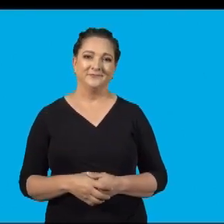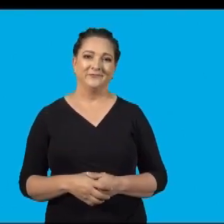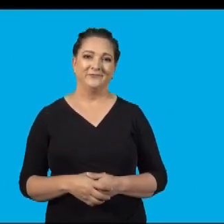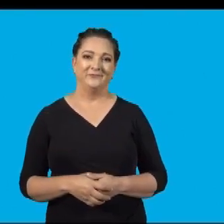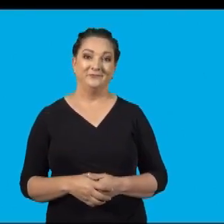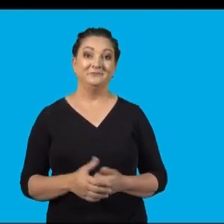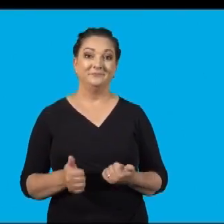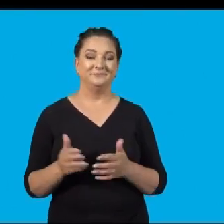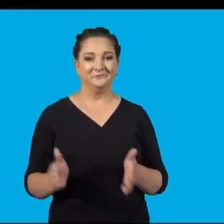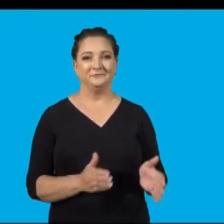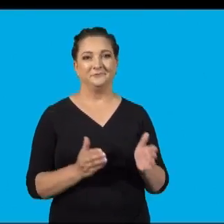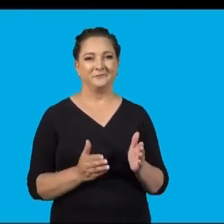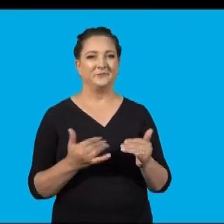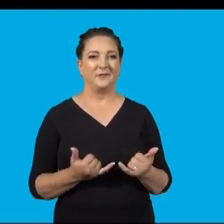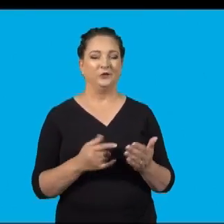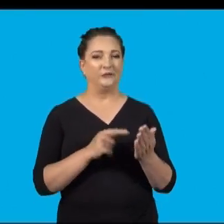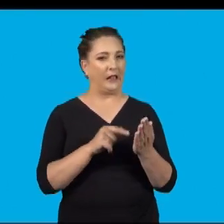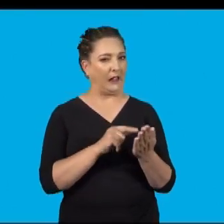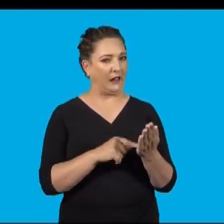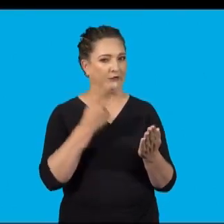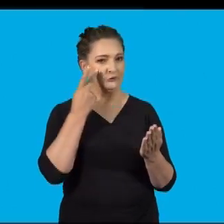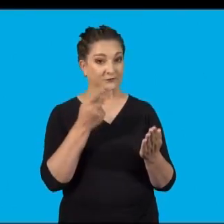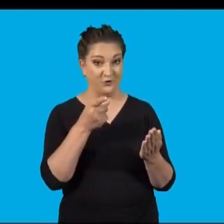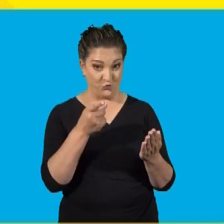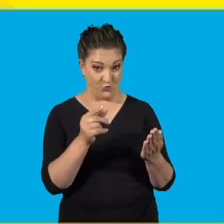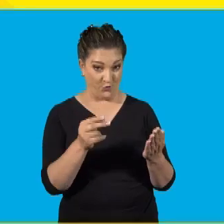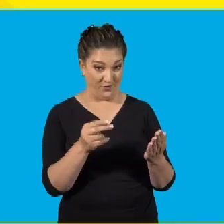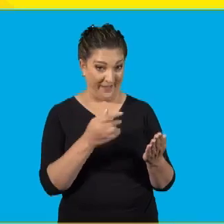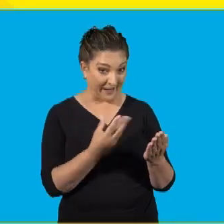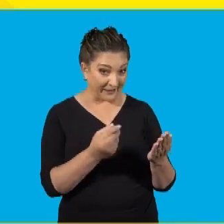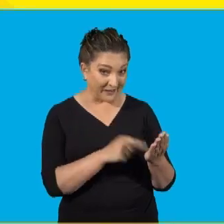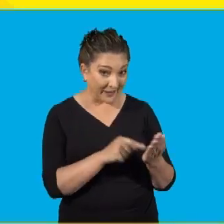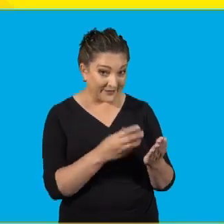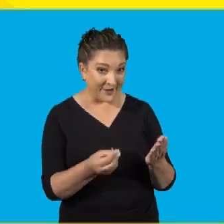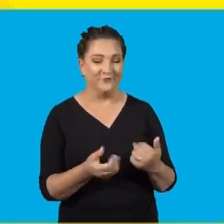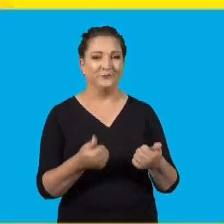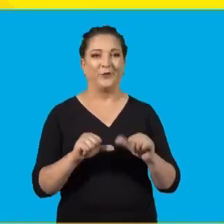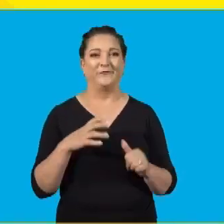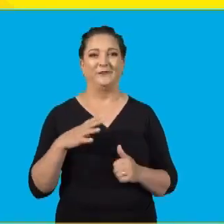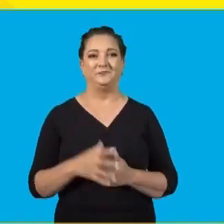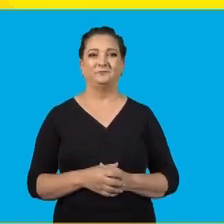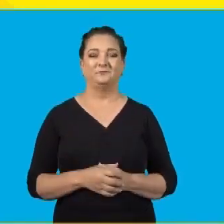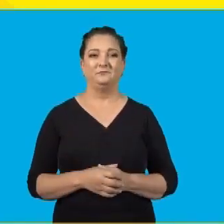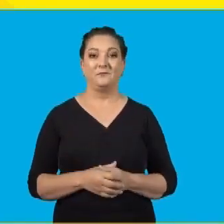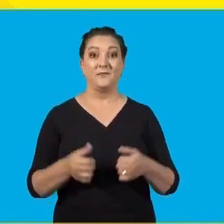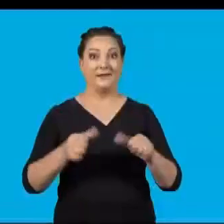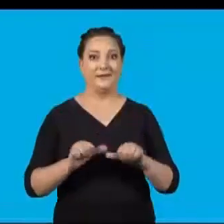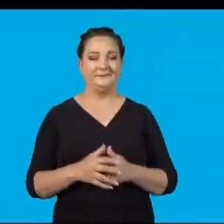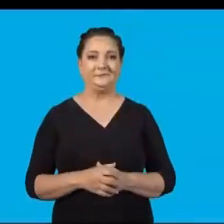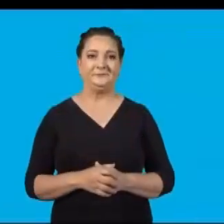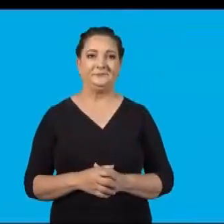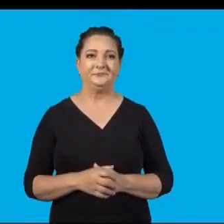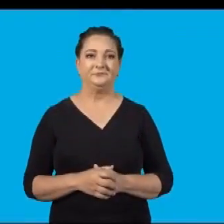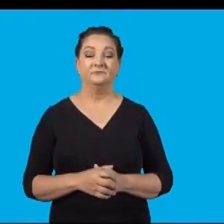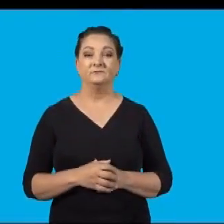Okay. Let's go on to another calculation. Make sure your calculators are close, okay? Okay, cool. Let's do that. Here's the next